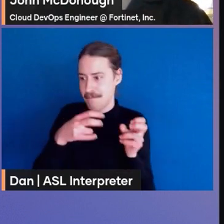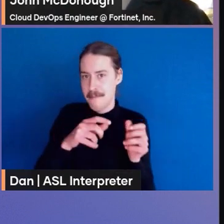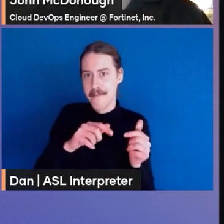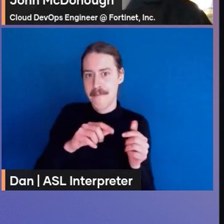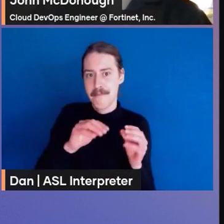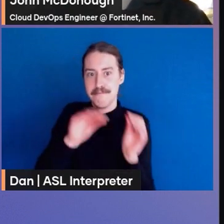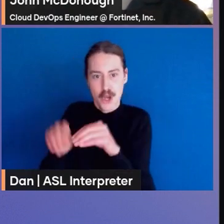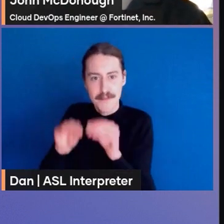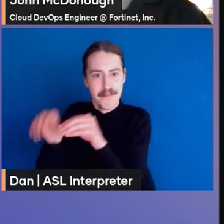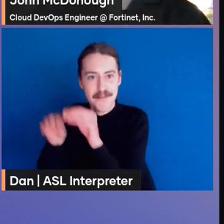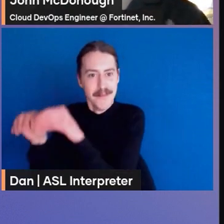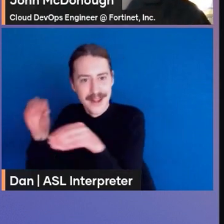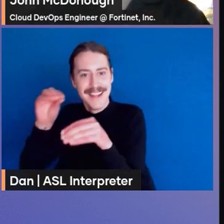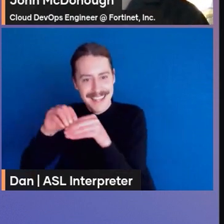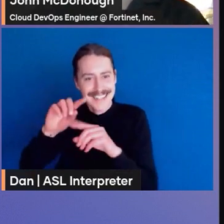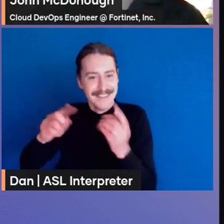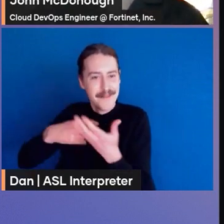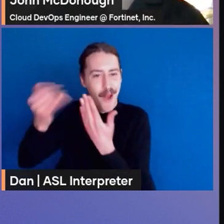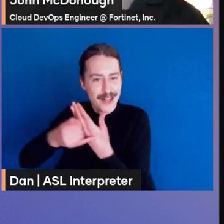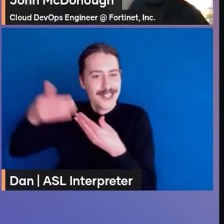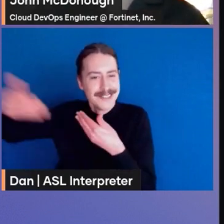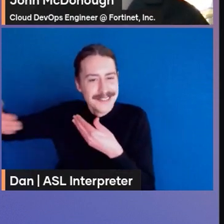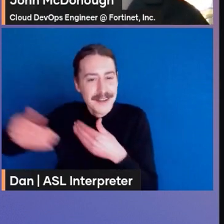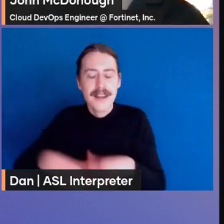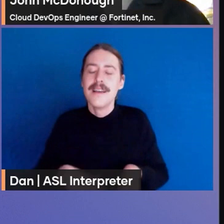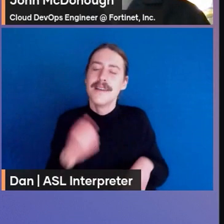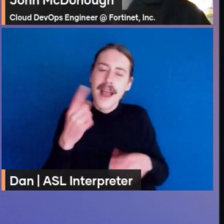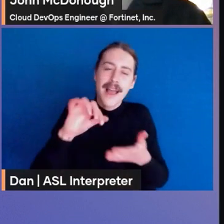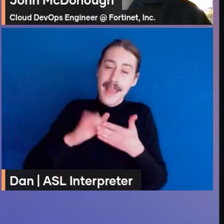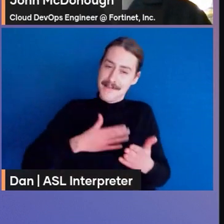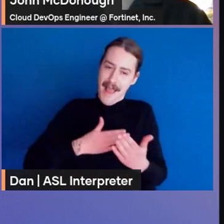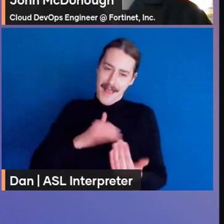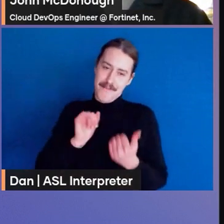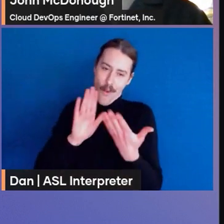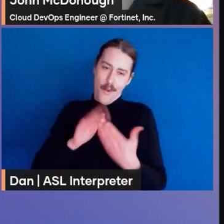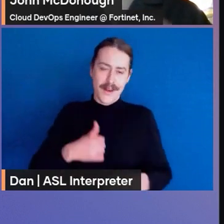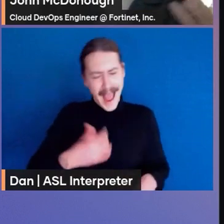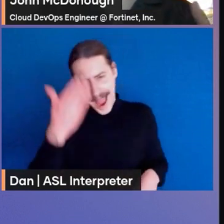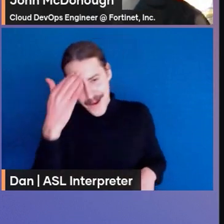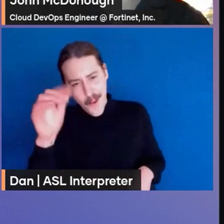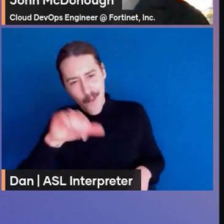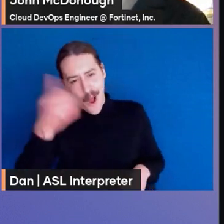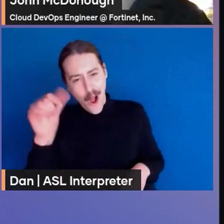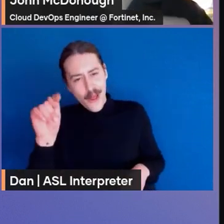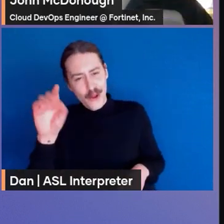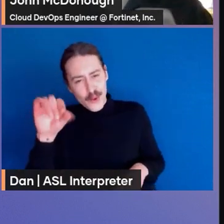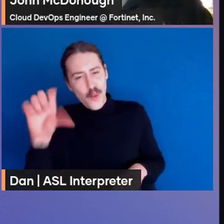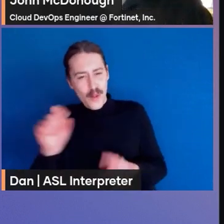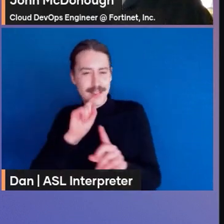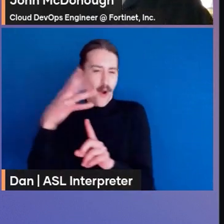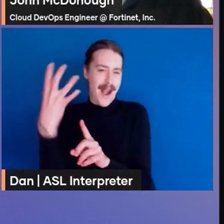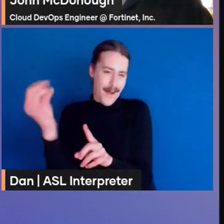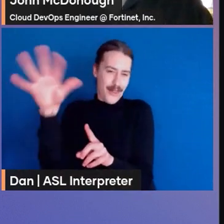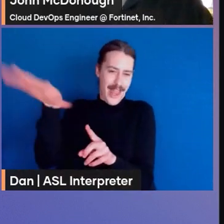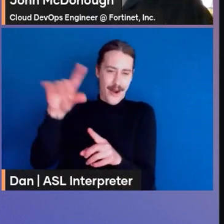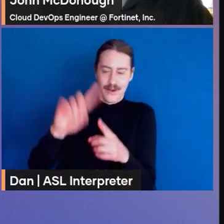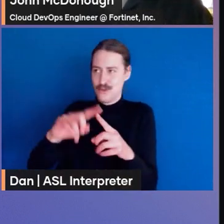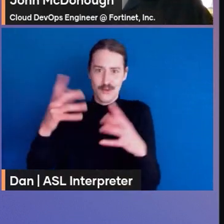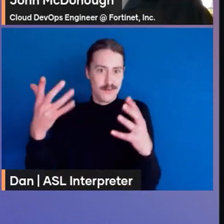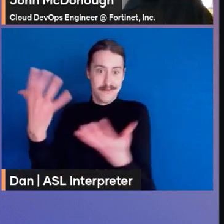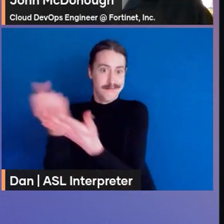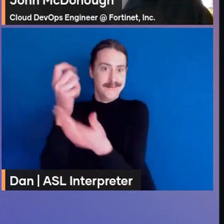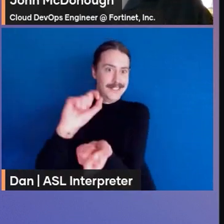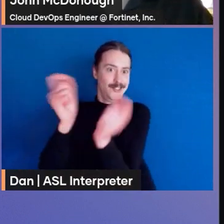I do it. I know there are other tools out there that it can be utilized to switch environments, to pull